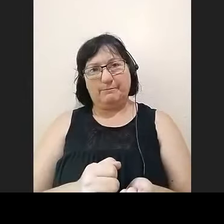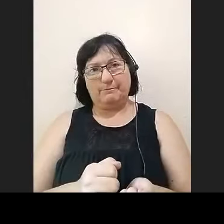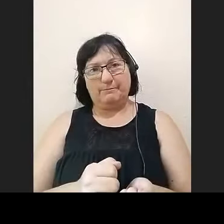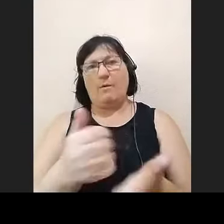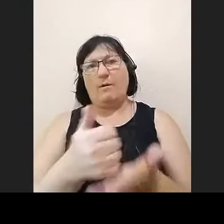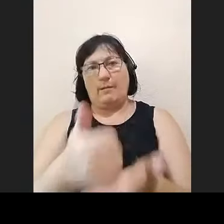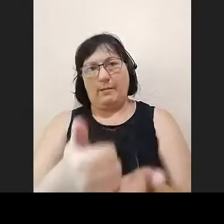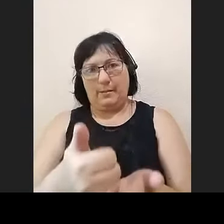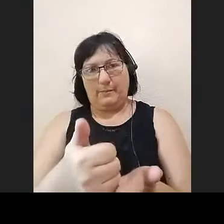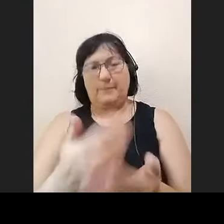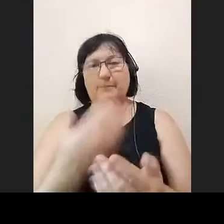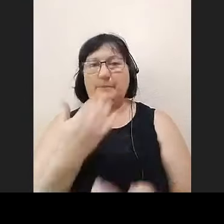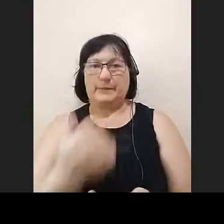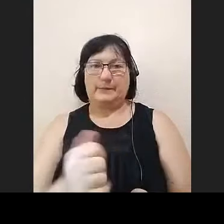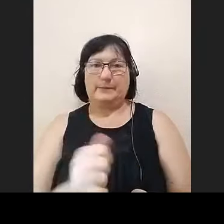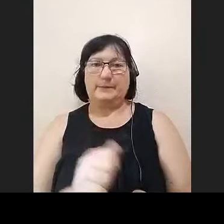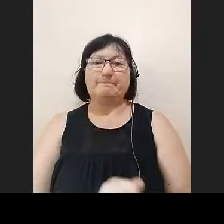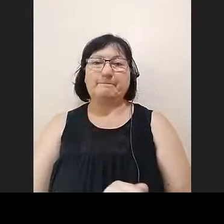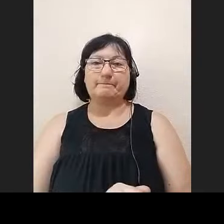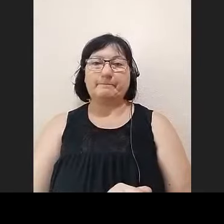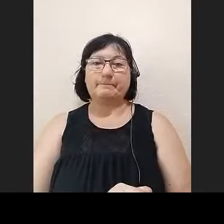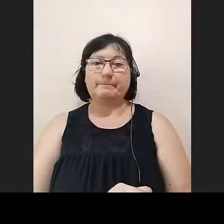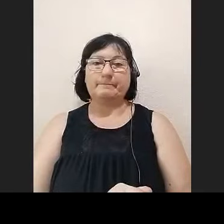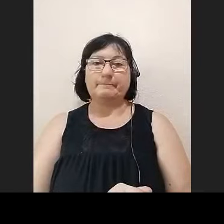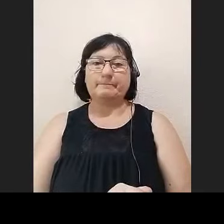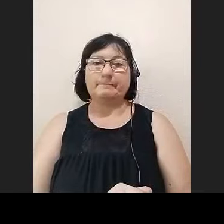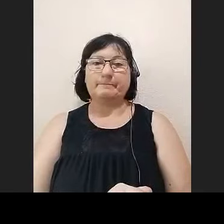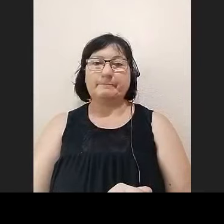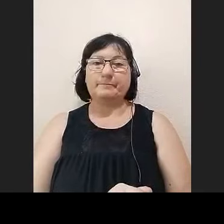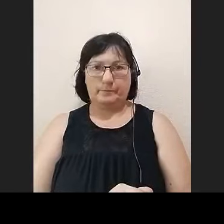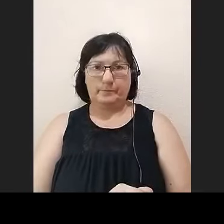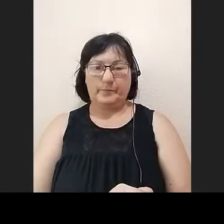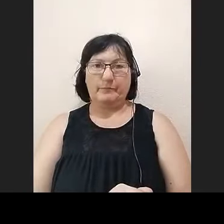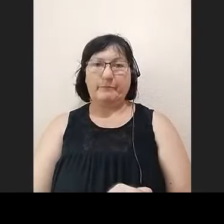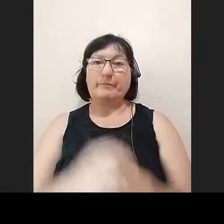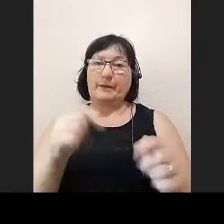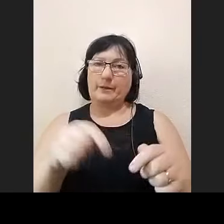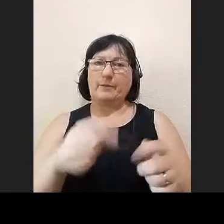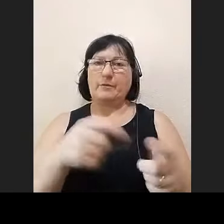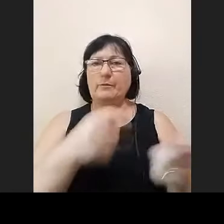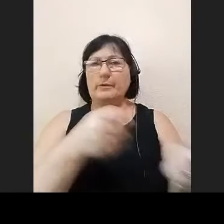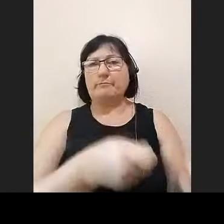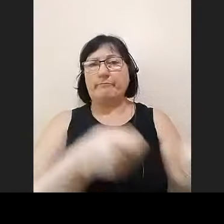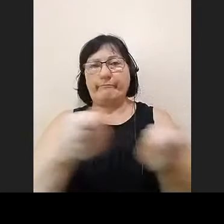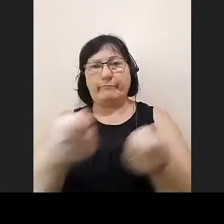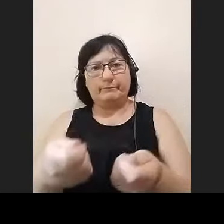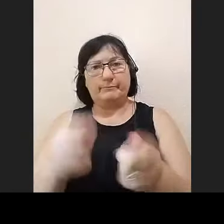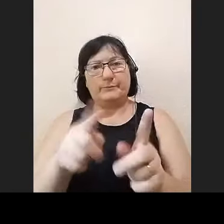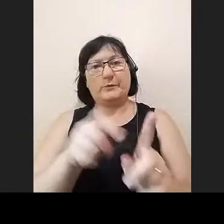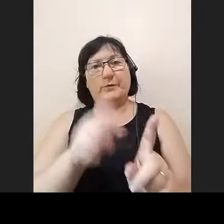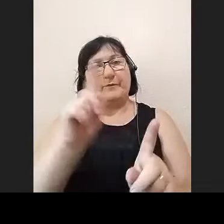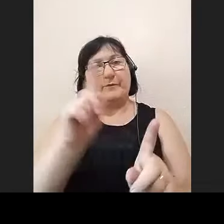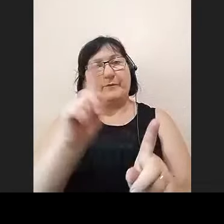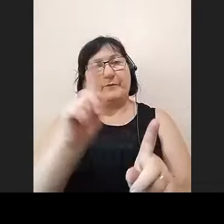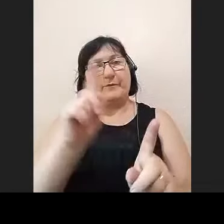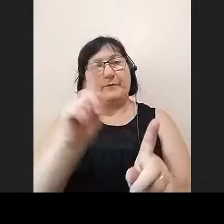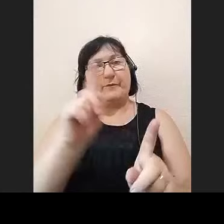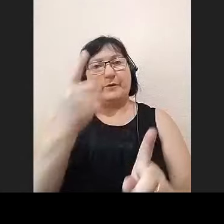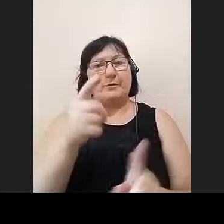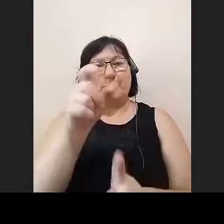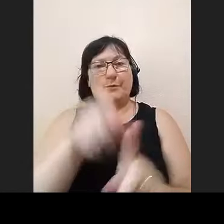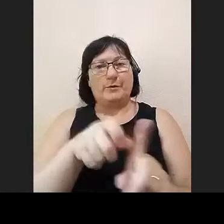ado, I would like to introduce you to the first speaker, our keynote speaker, Mrs.